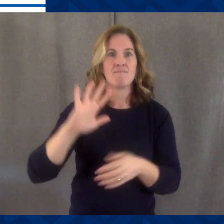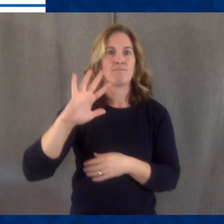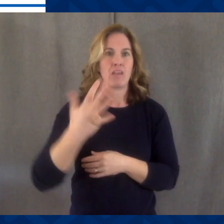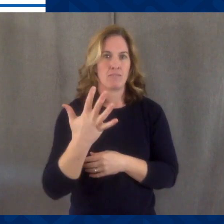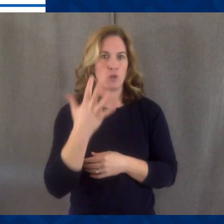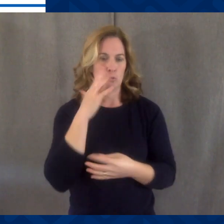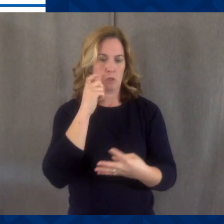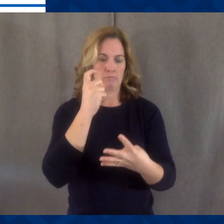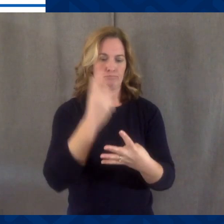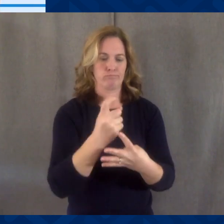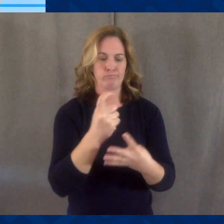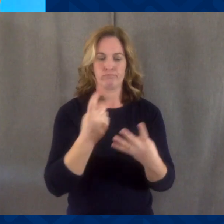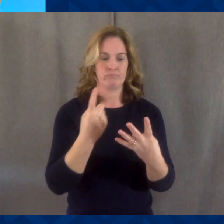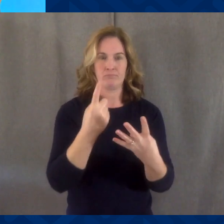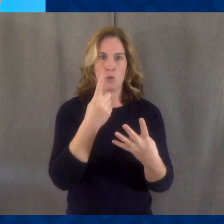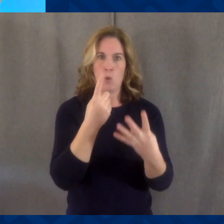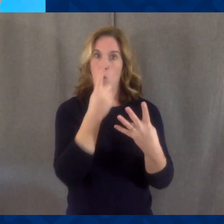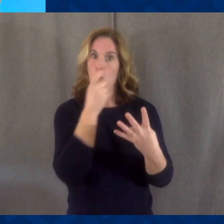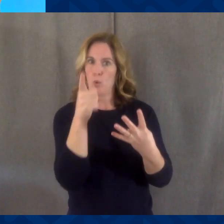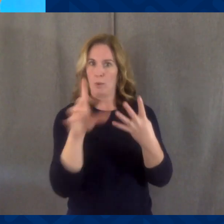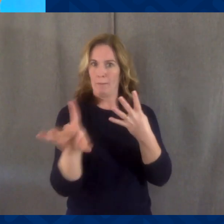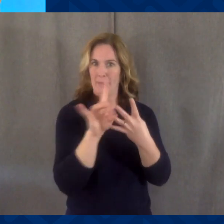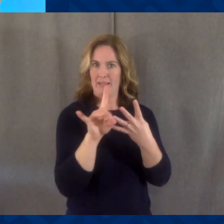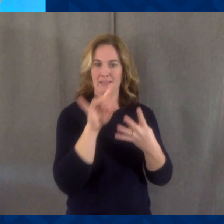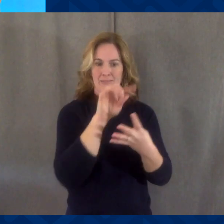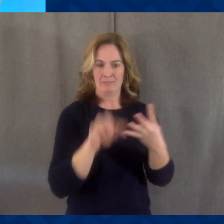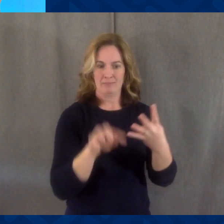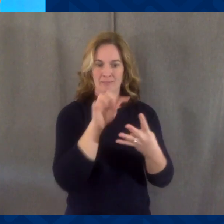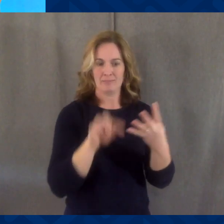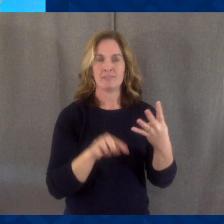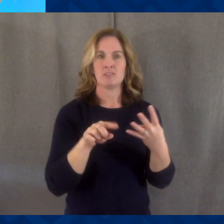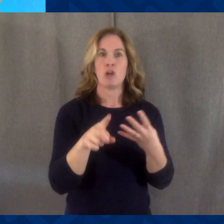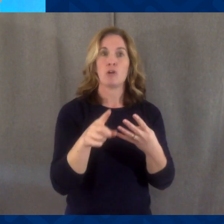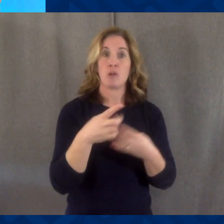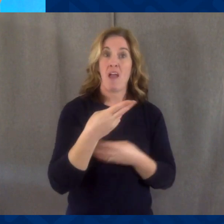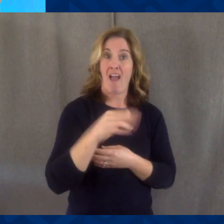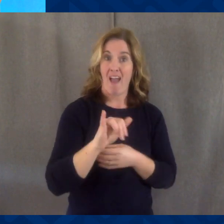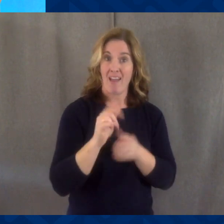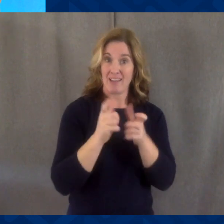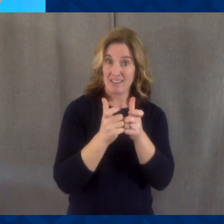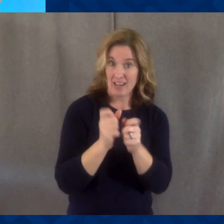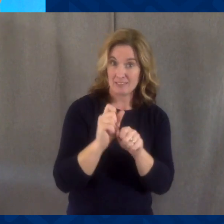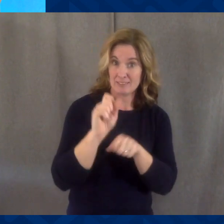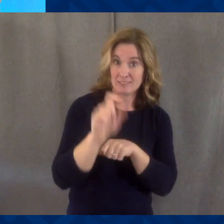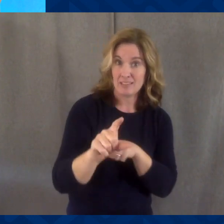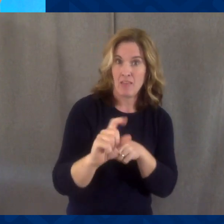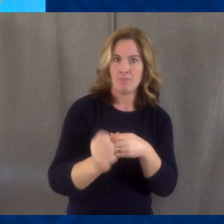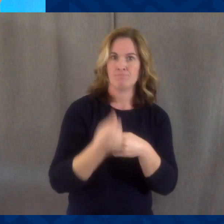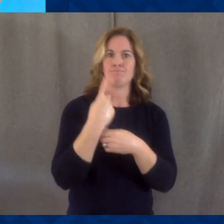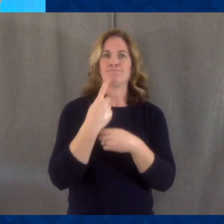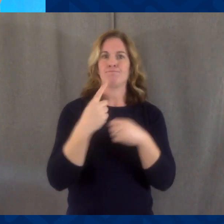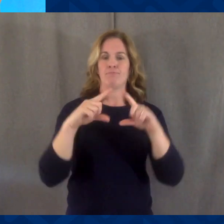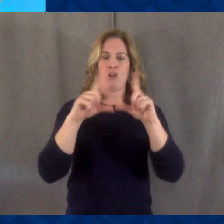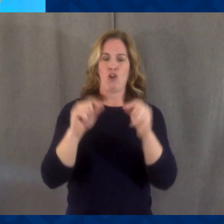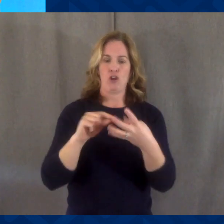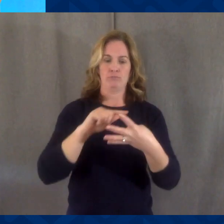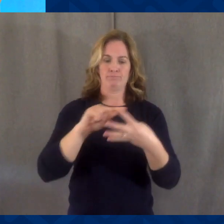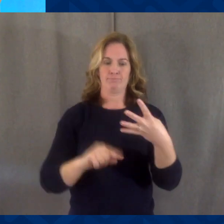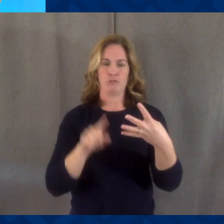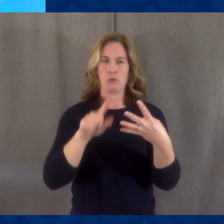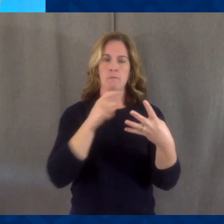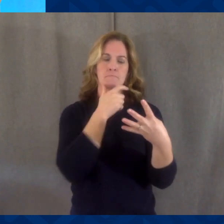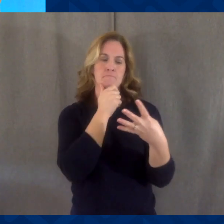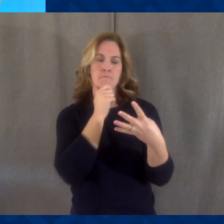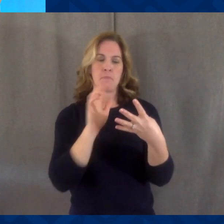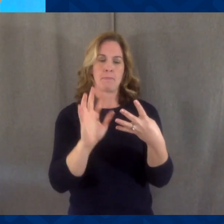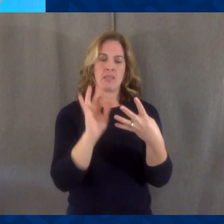in your name. And so you'll go ahead and text hi and you'll receive that digital connect card. I'm going to turn our attention now to a time of taking